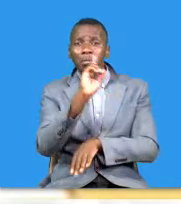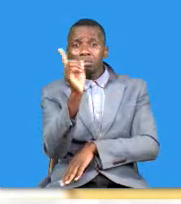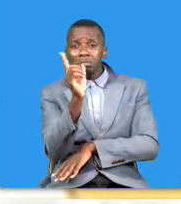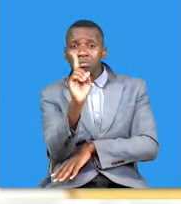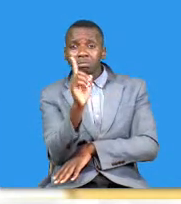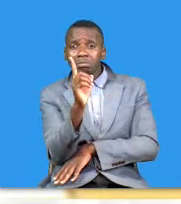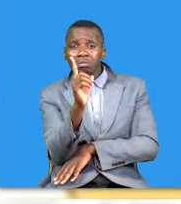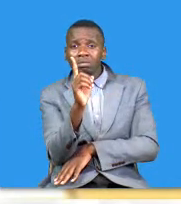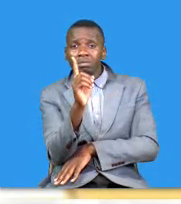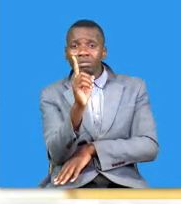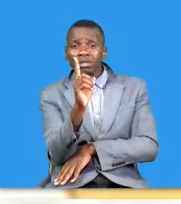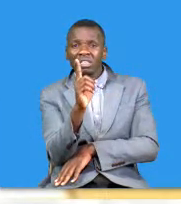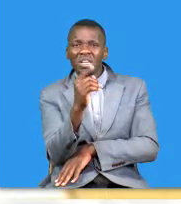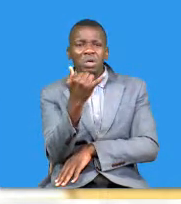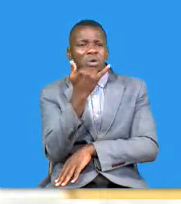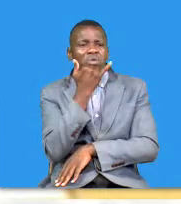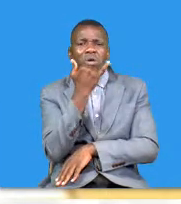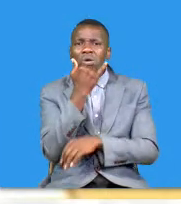What has gone wrong